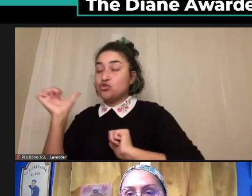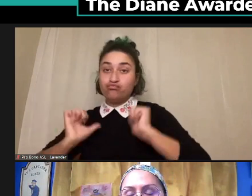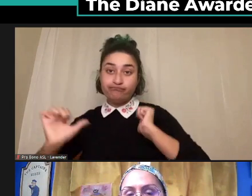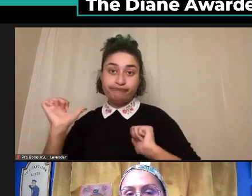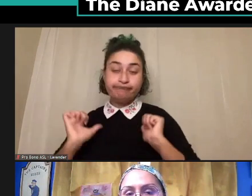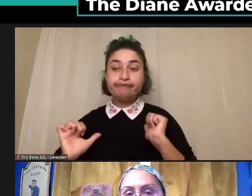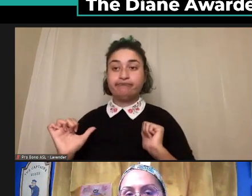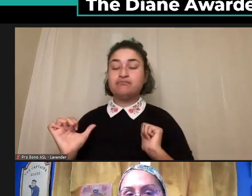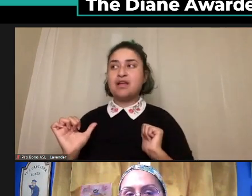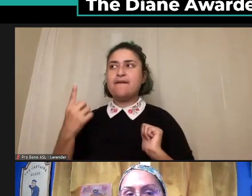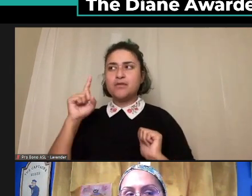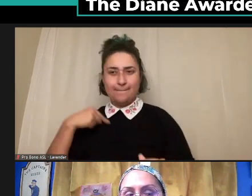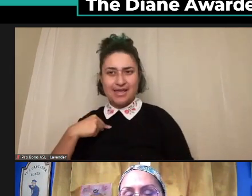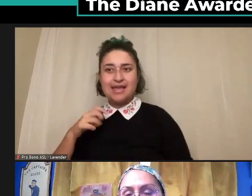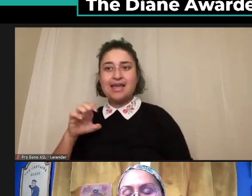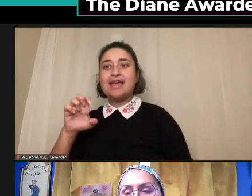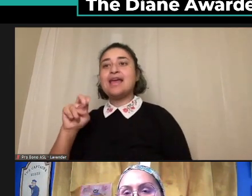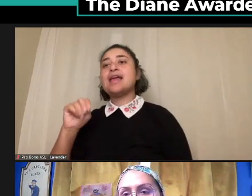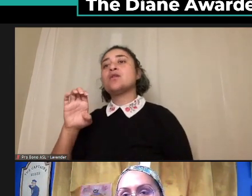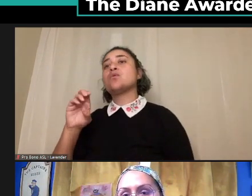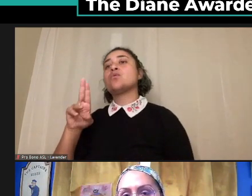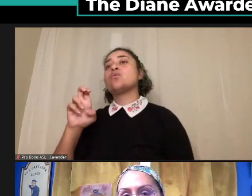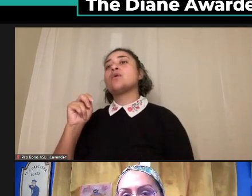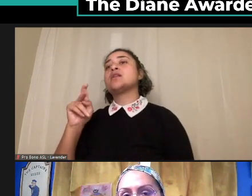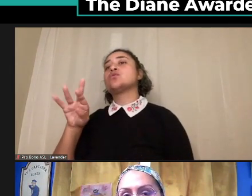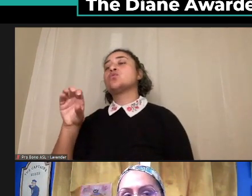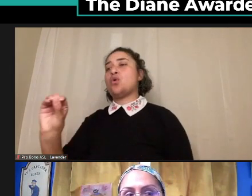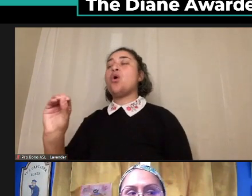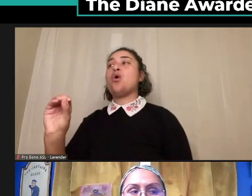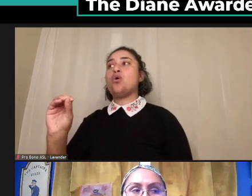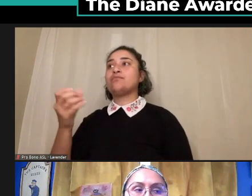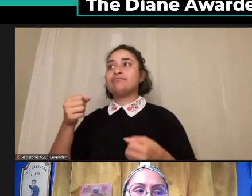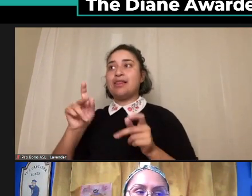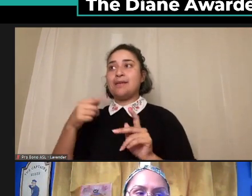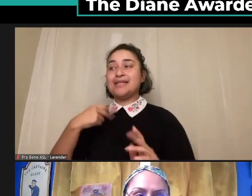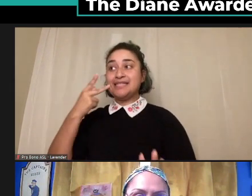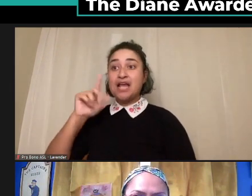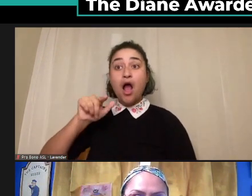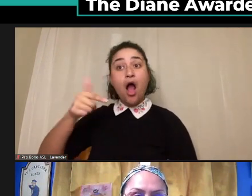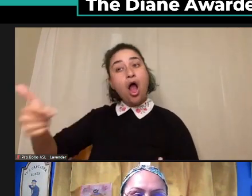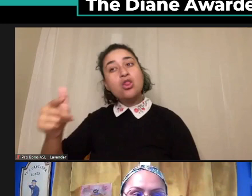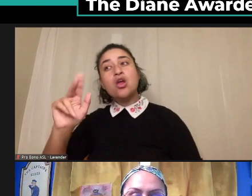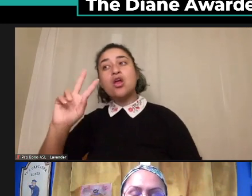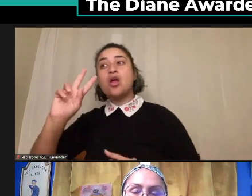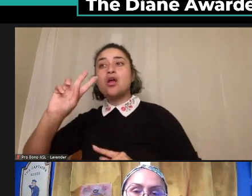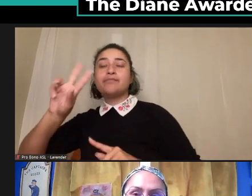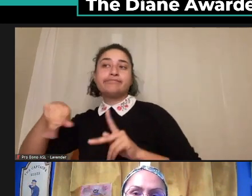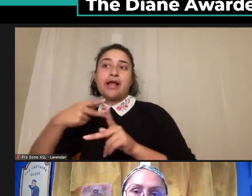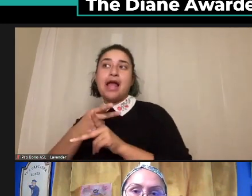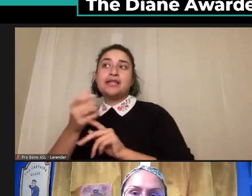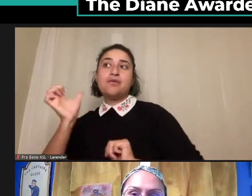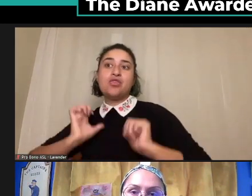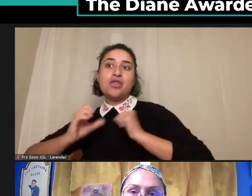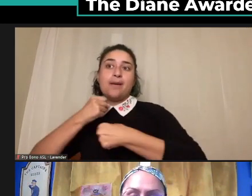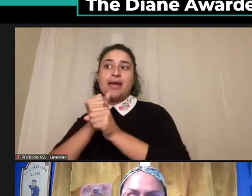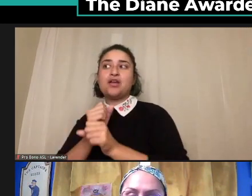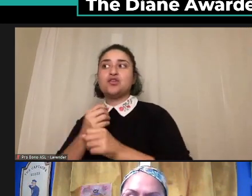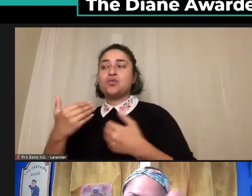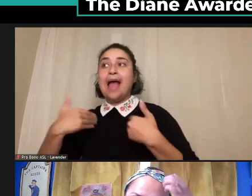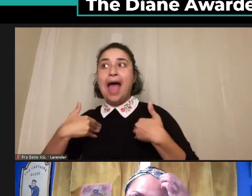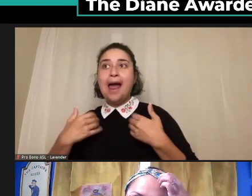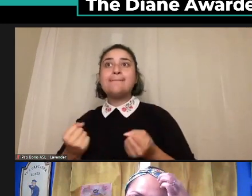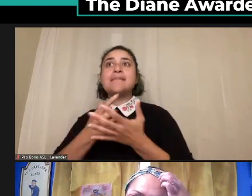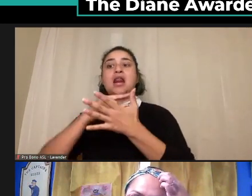Encuentro allowed me to see other theater makers who were multi-hyphenated, right? Who were doing their own